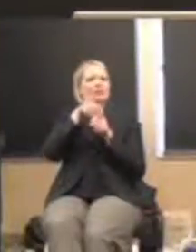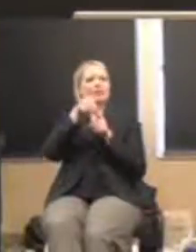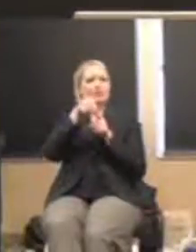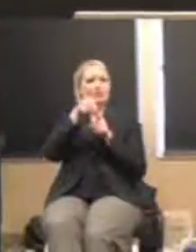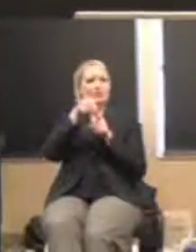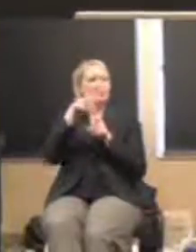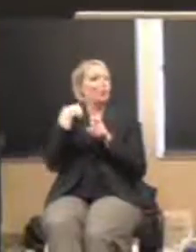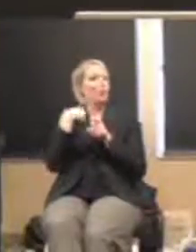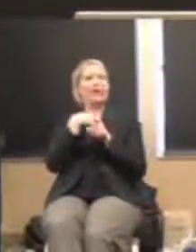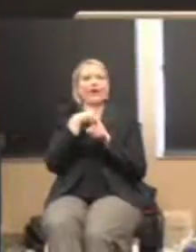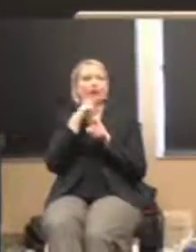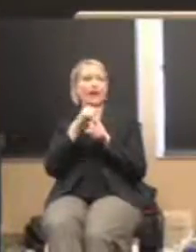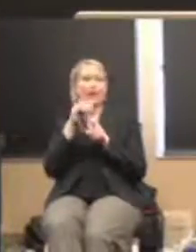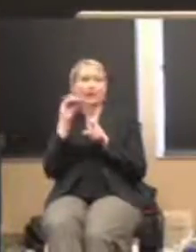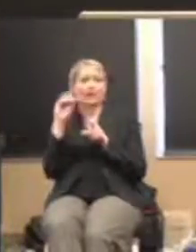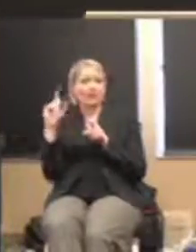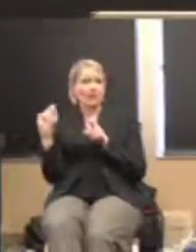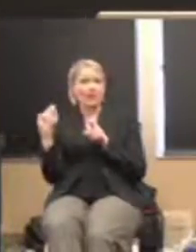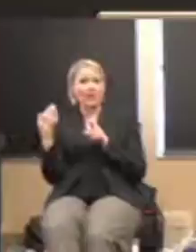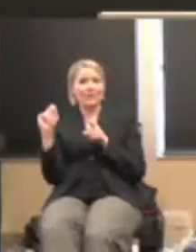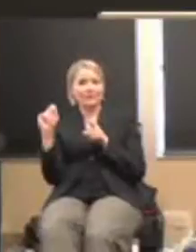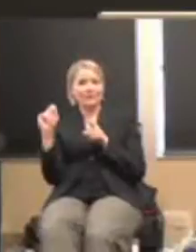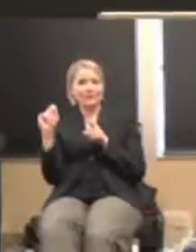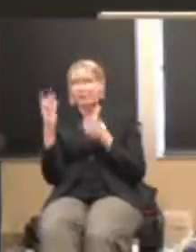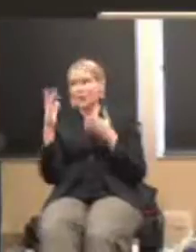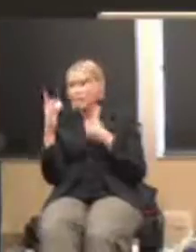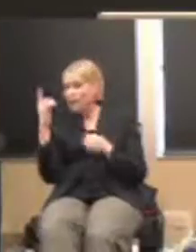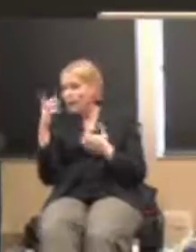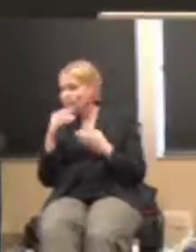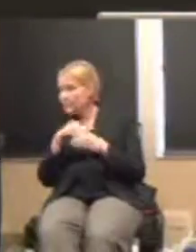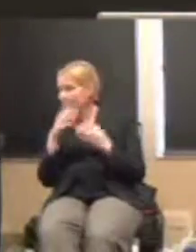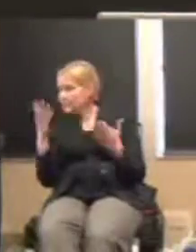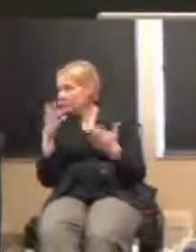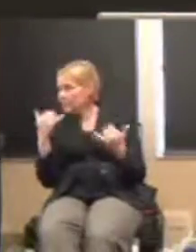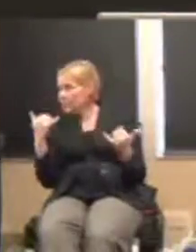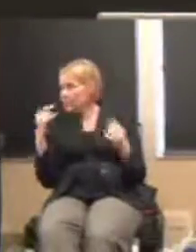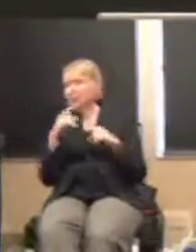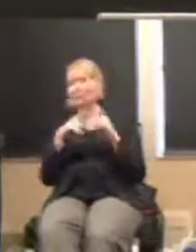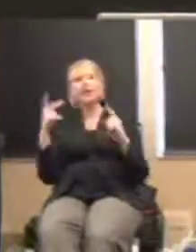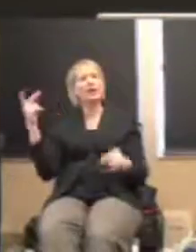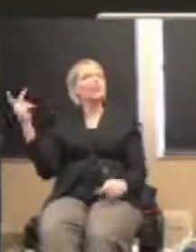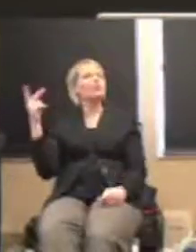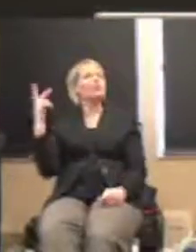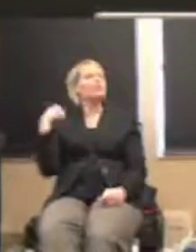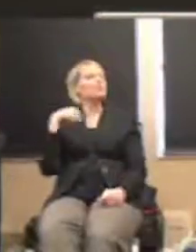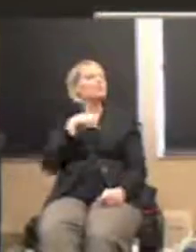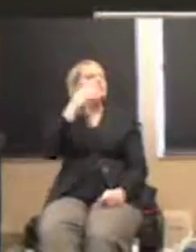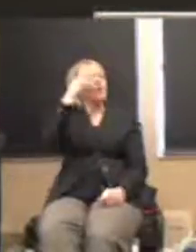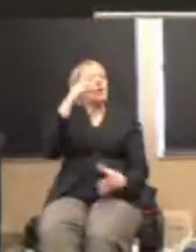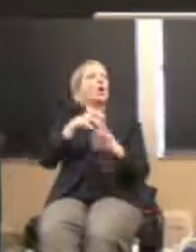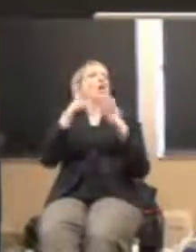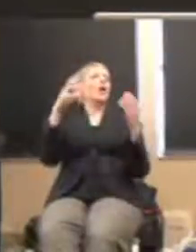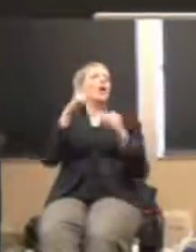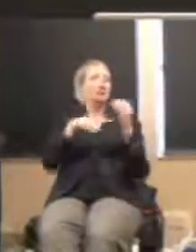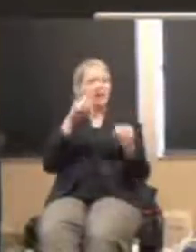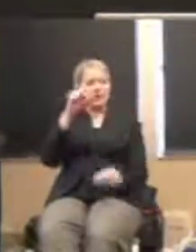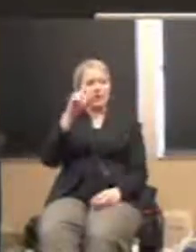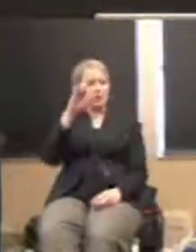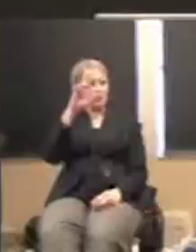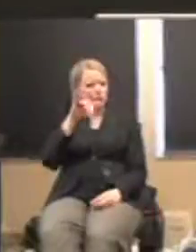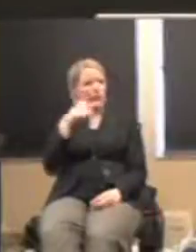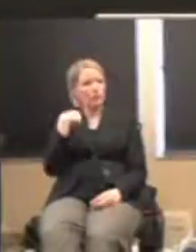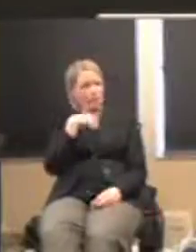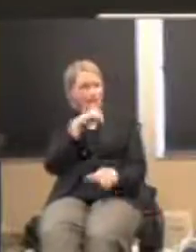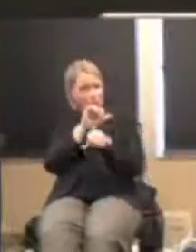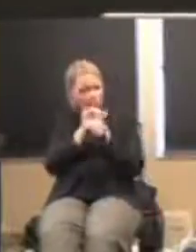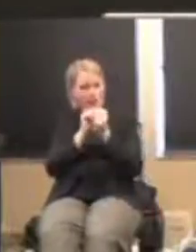not occupational therapists, or maybe there's one in here, I'm not sure. Nikki and I know a whole lot about sensory. We've worked with kids with autism, we've